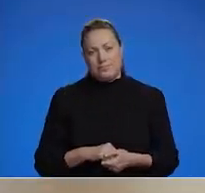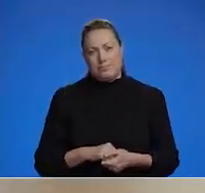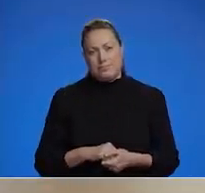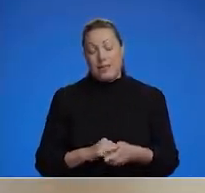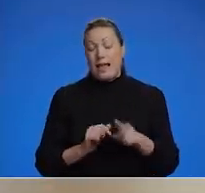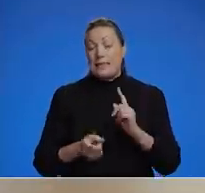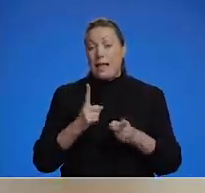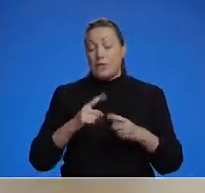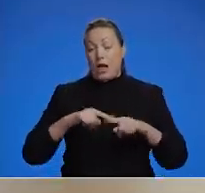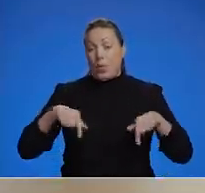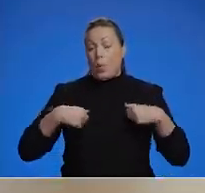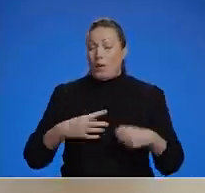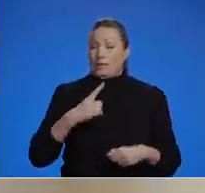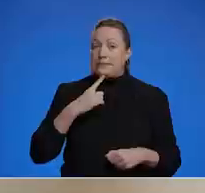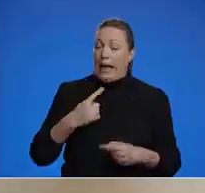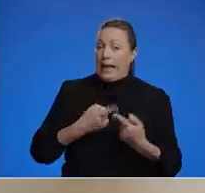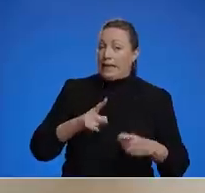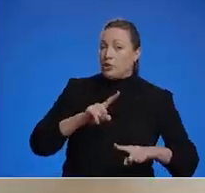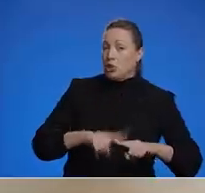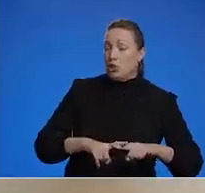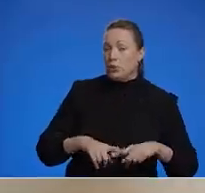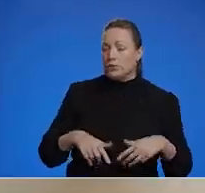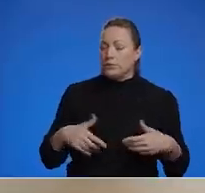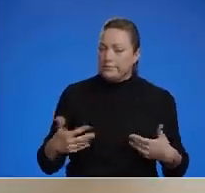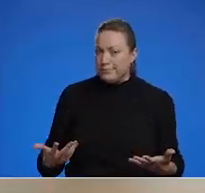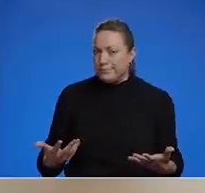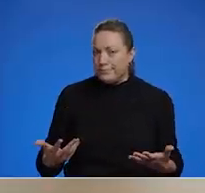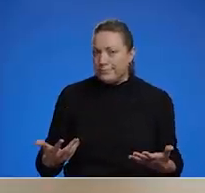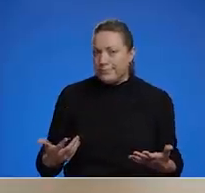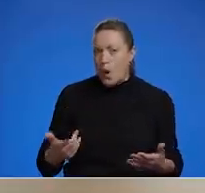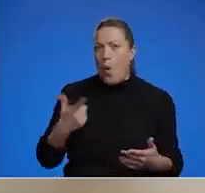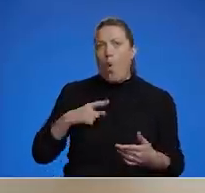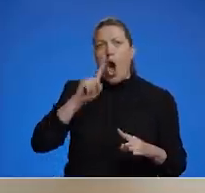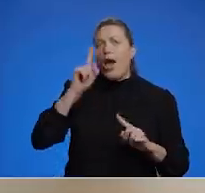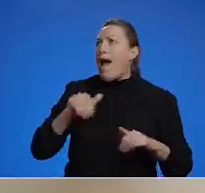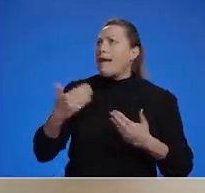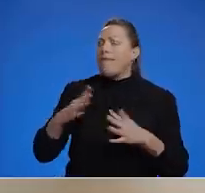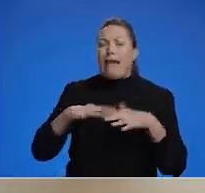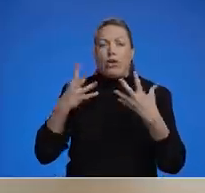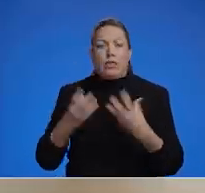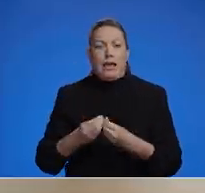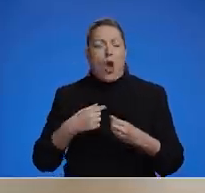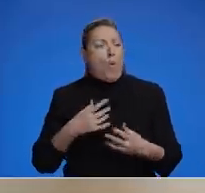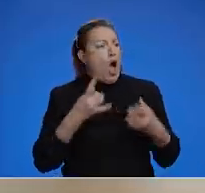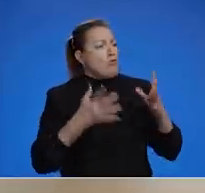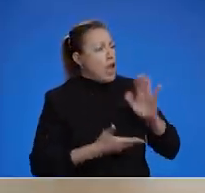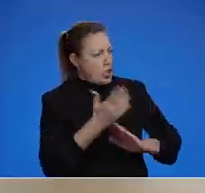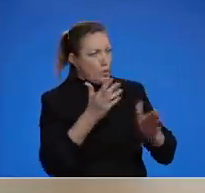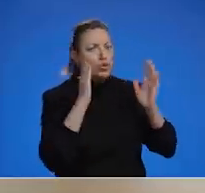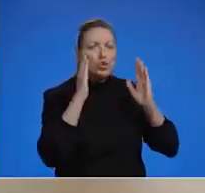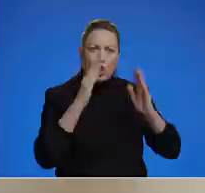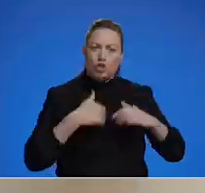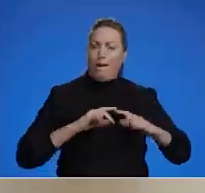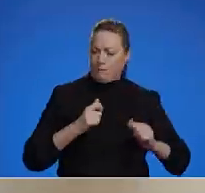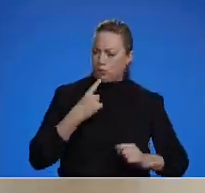To justify our half-heartedness, we have some good excuses up our sleeve. I go